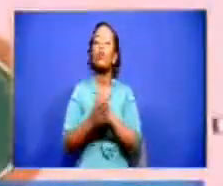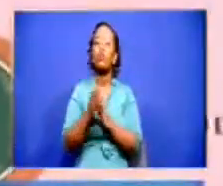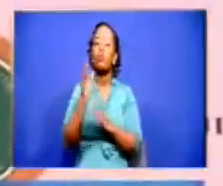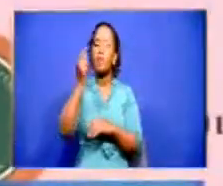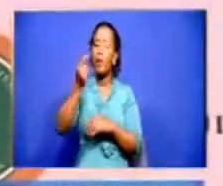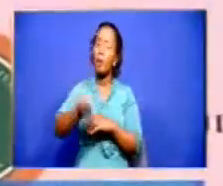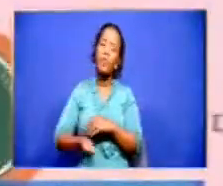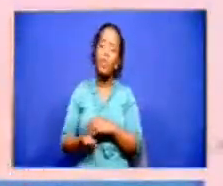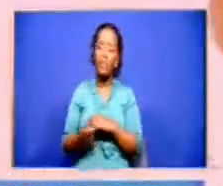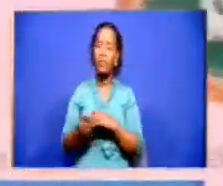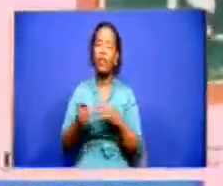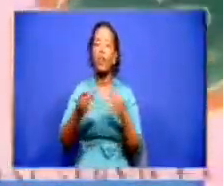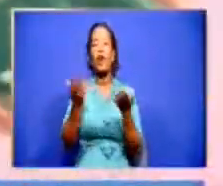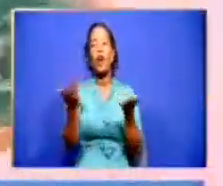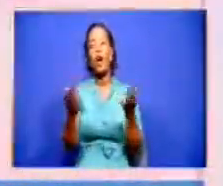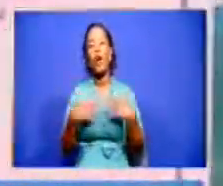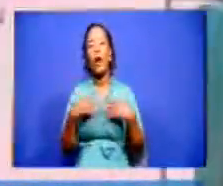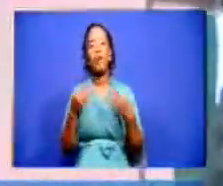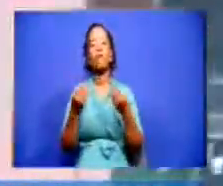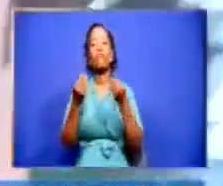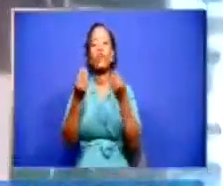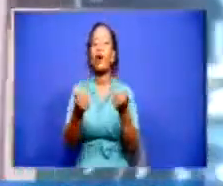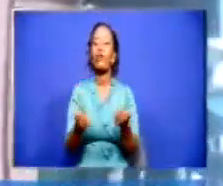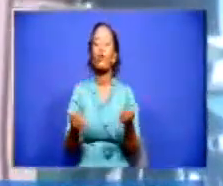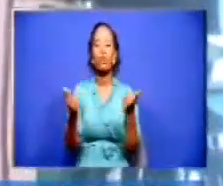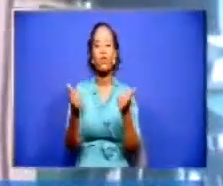handled those two